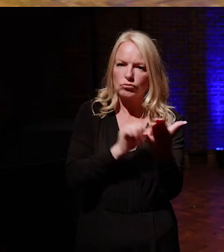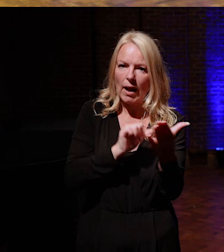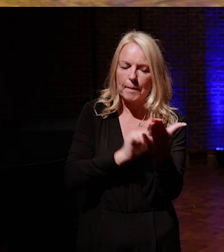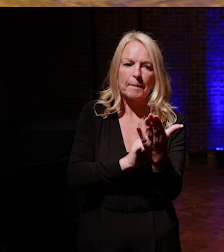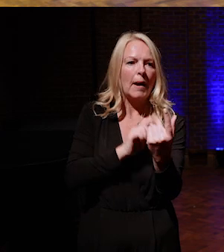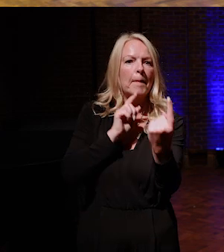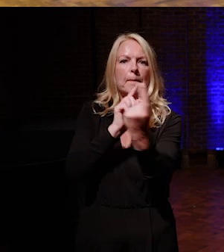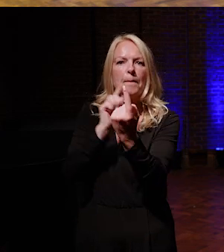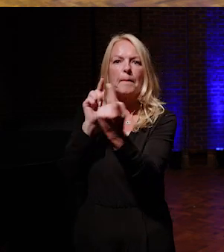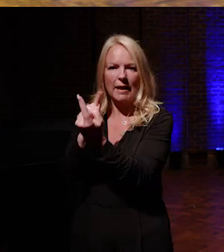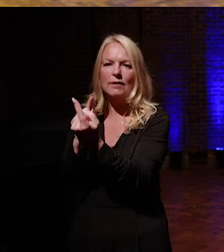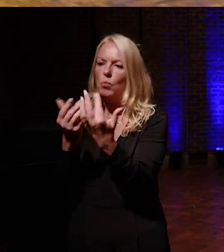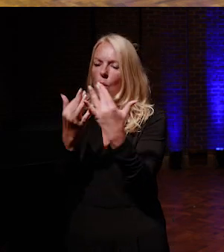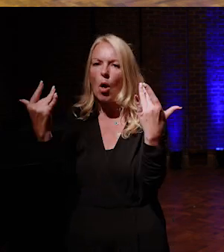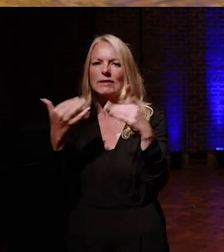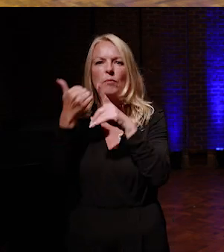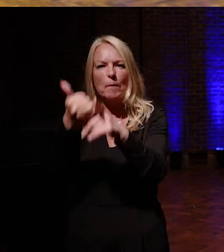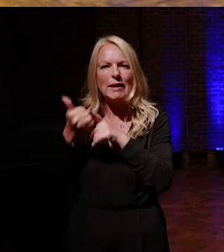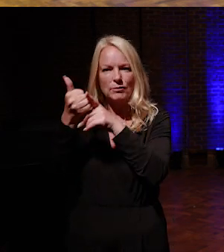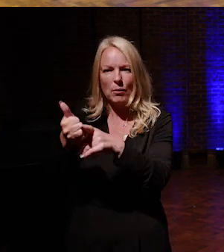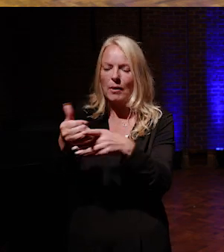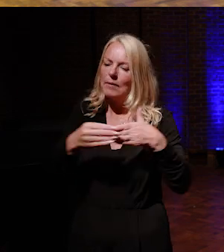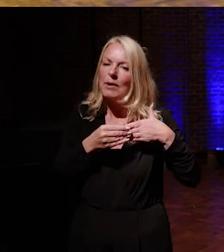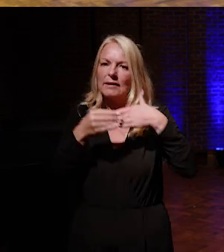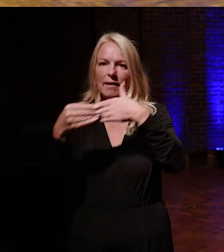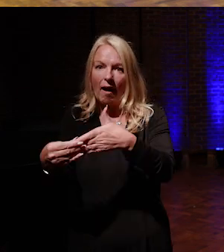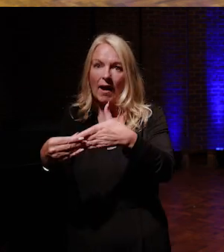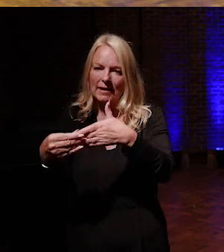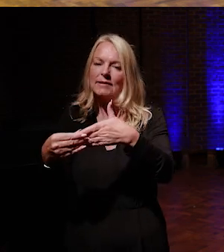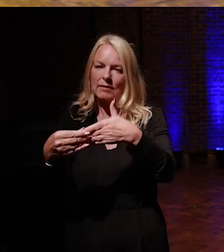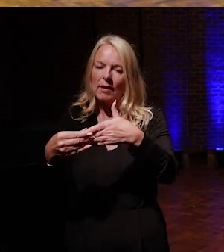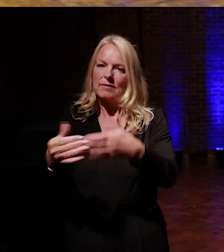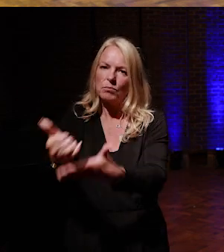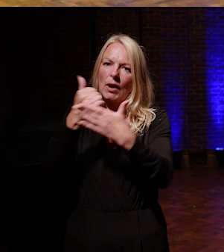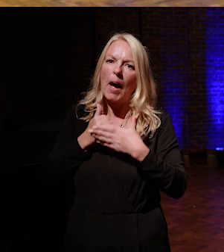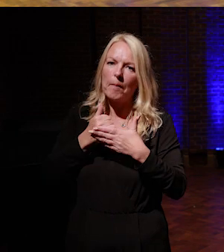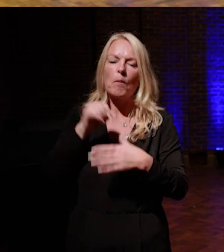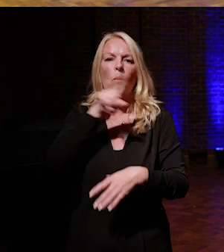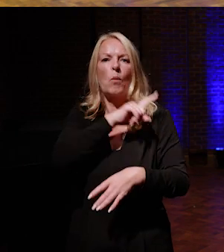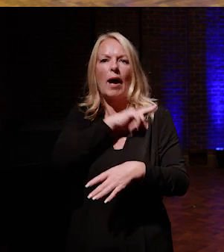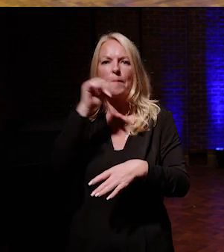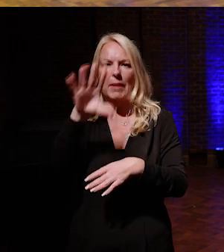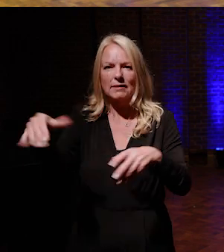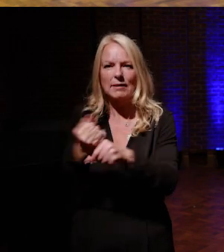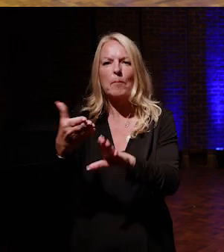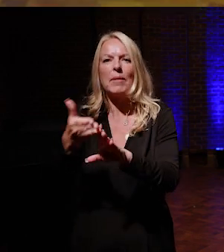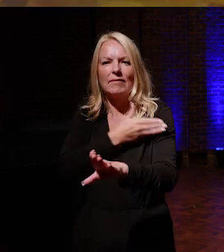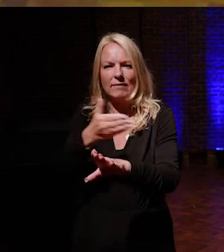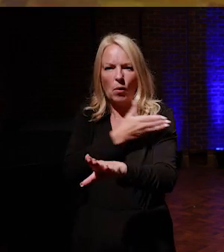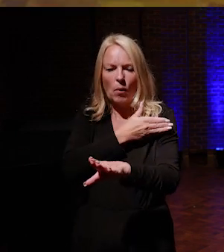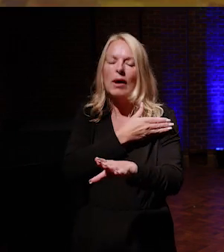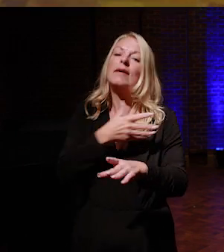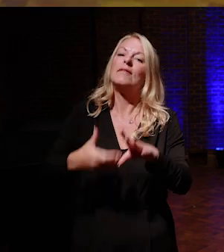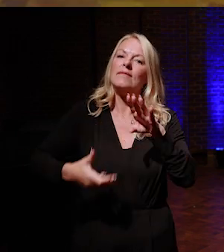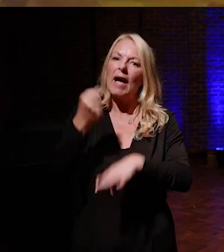got to meet with lots of their mentors. And they were able to guide me on this journey. They had done it before. I've been able to attract